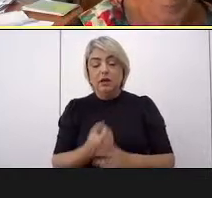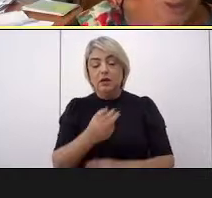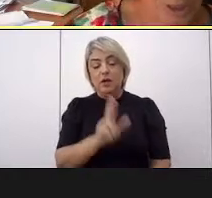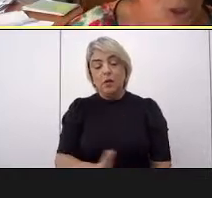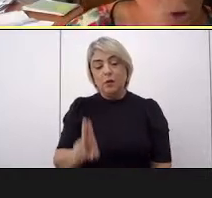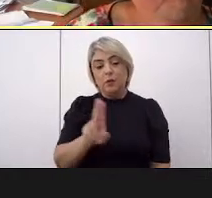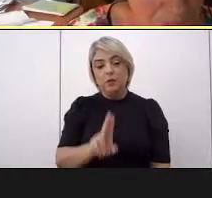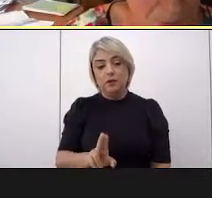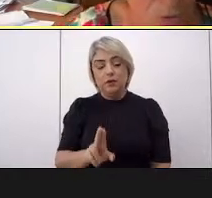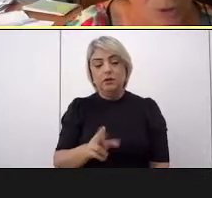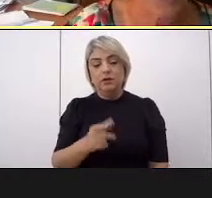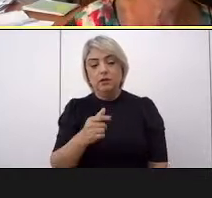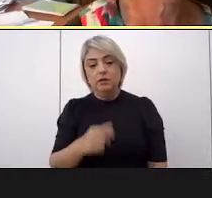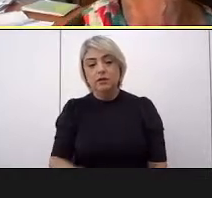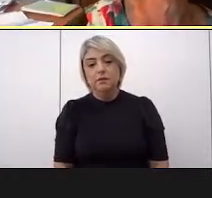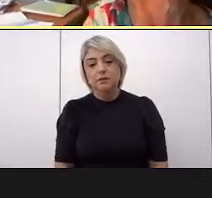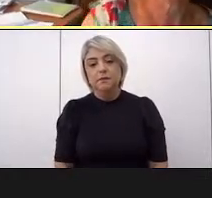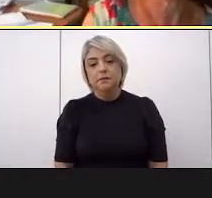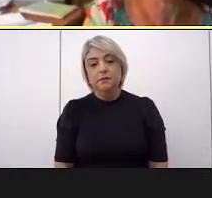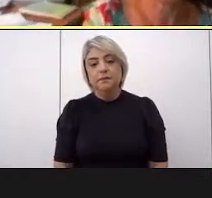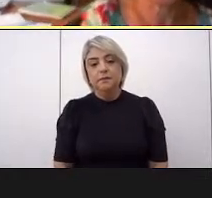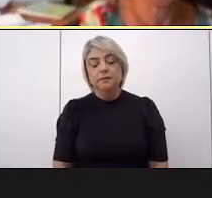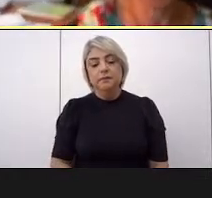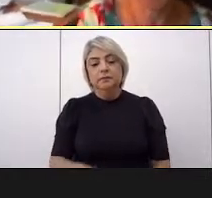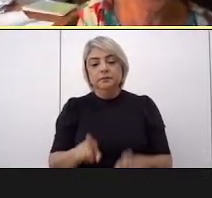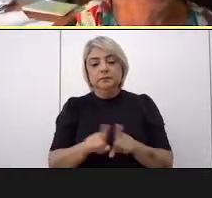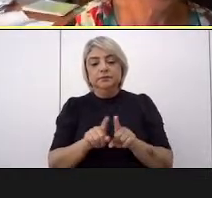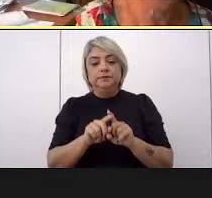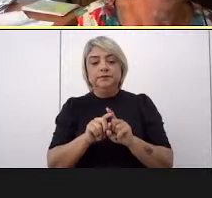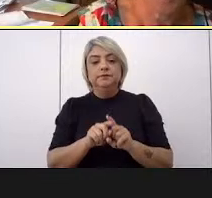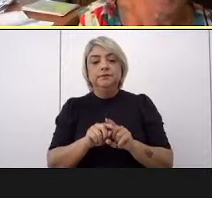and especially the European Union, for instance, which